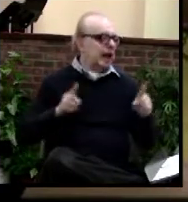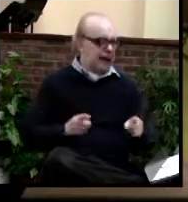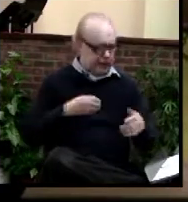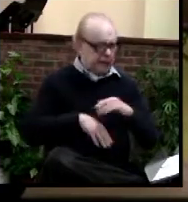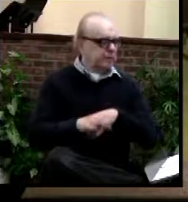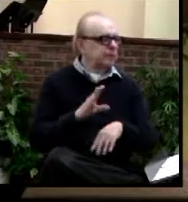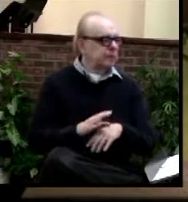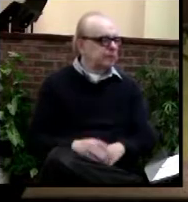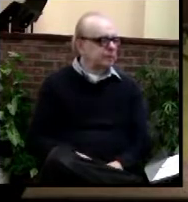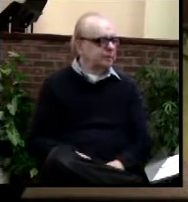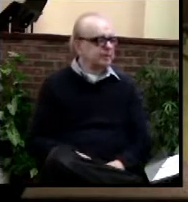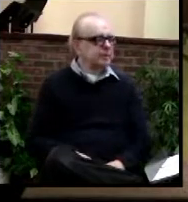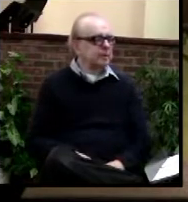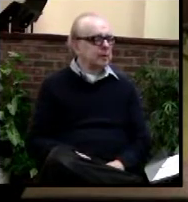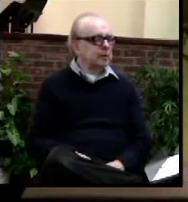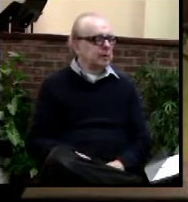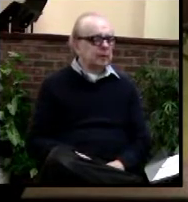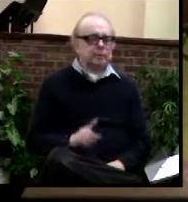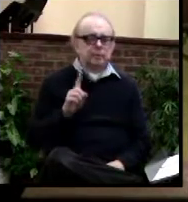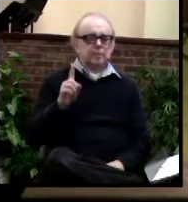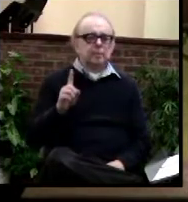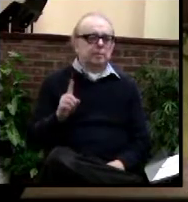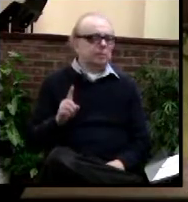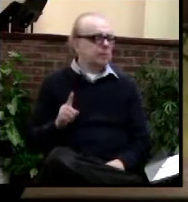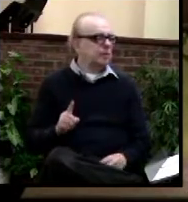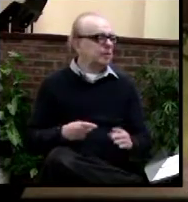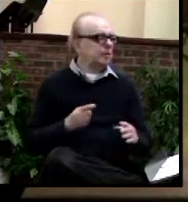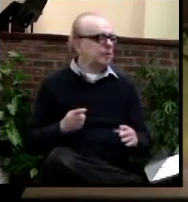okay? It was one of those very hip cities.